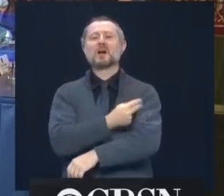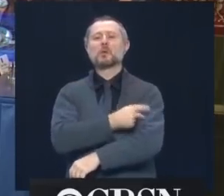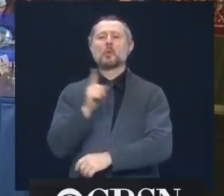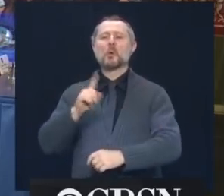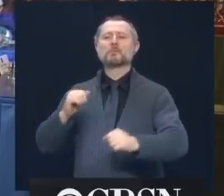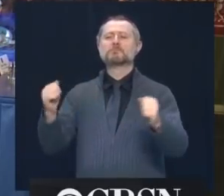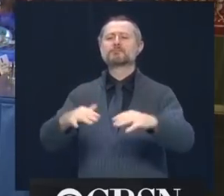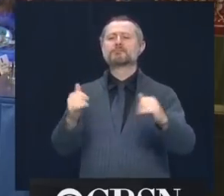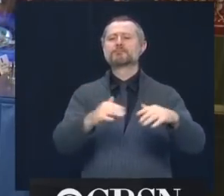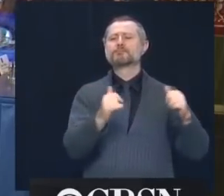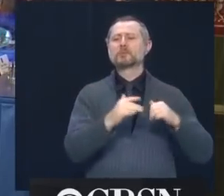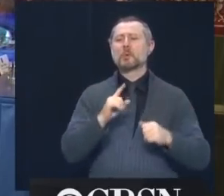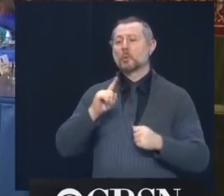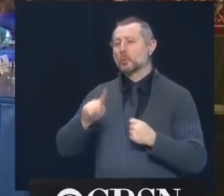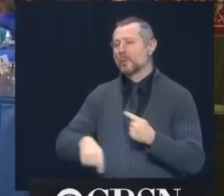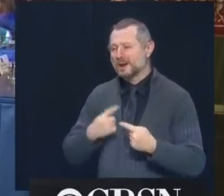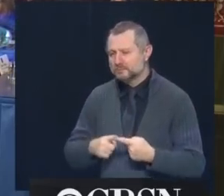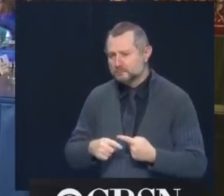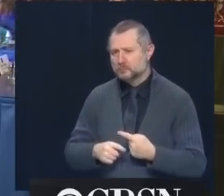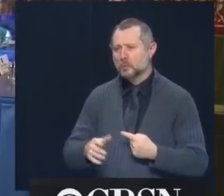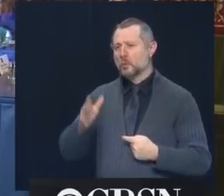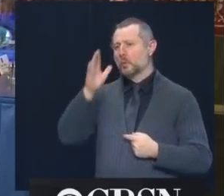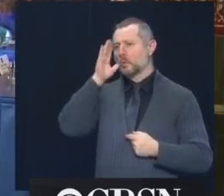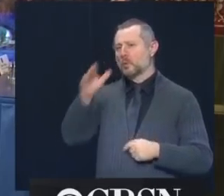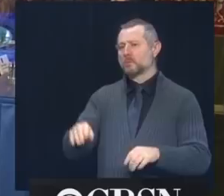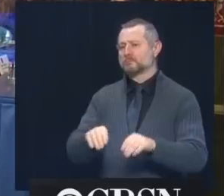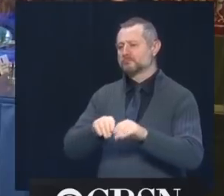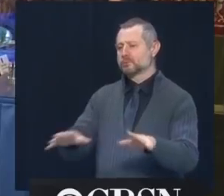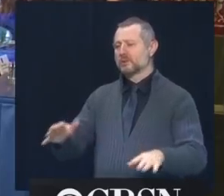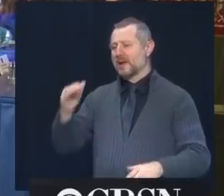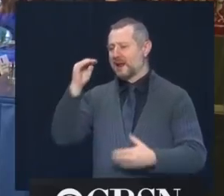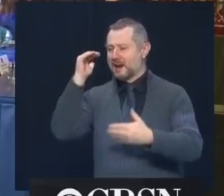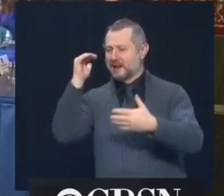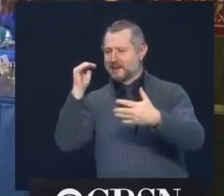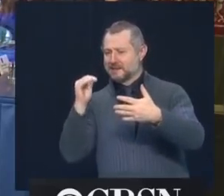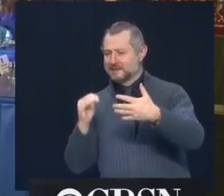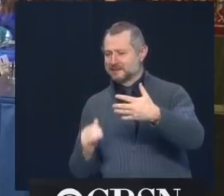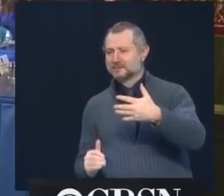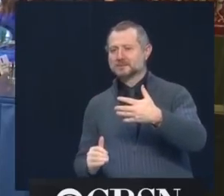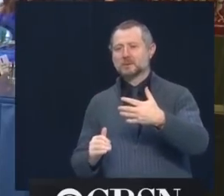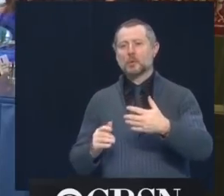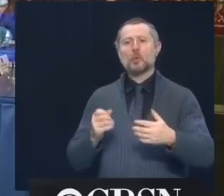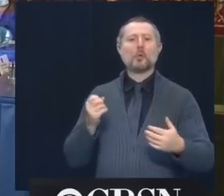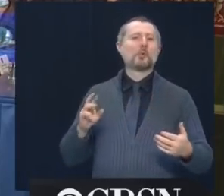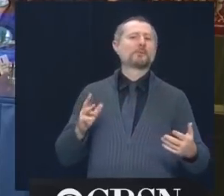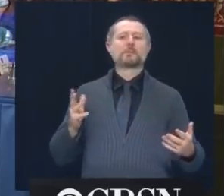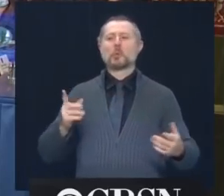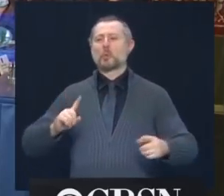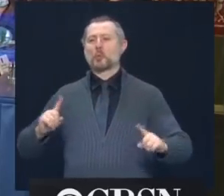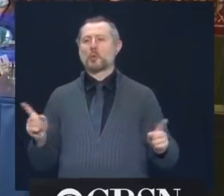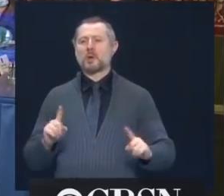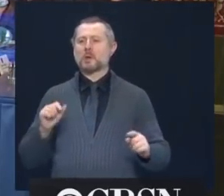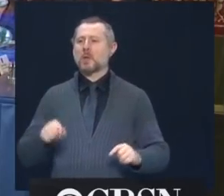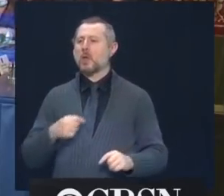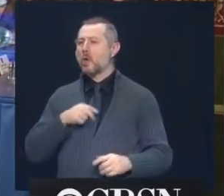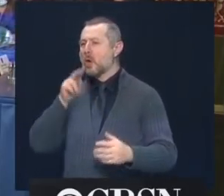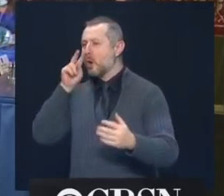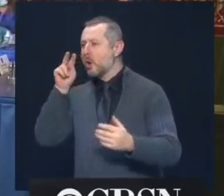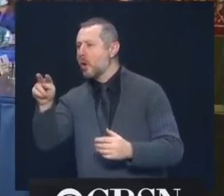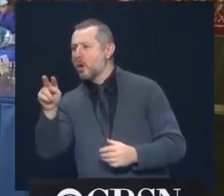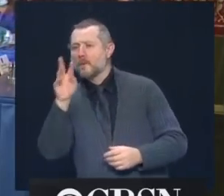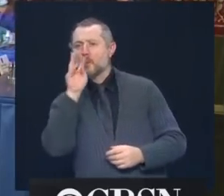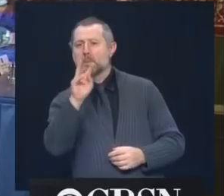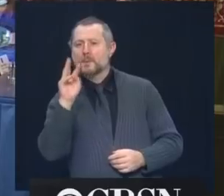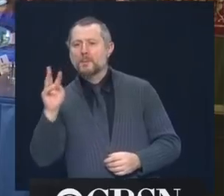on rolling out a list or some sort of function where people will be able to find out where they can get